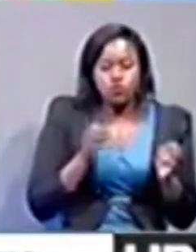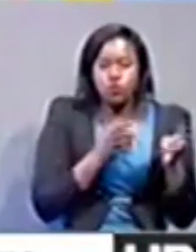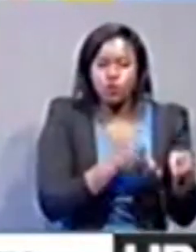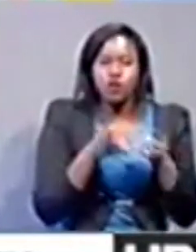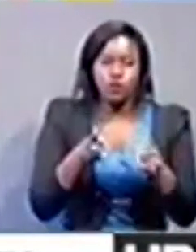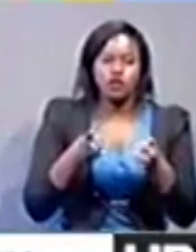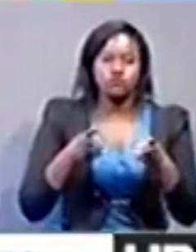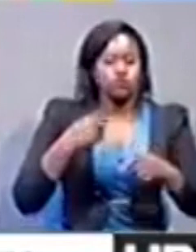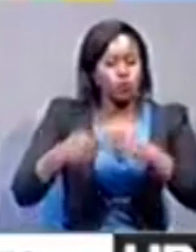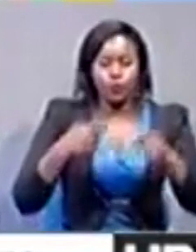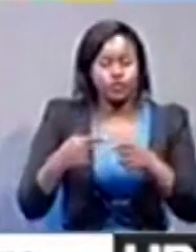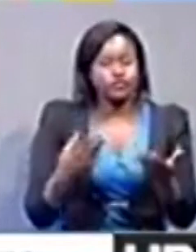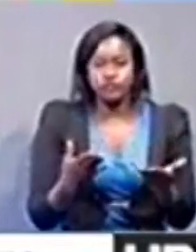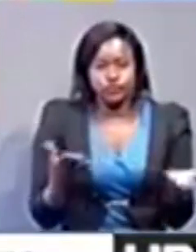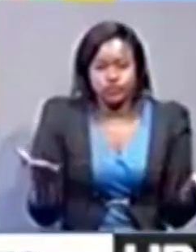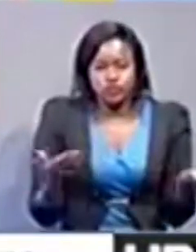to continue.